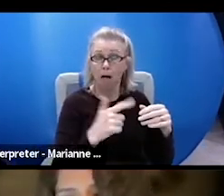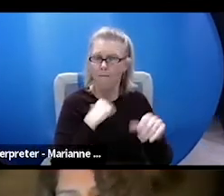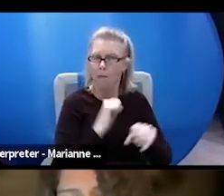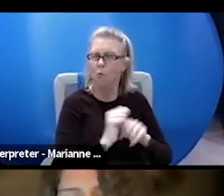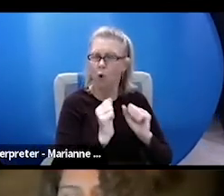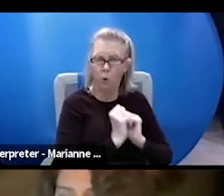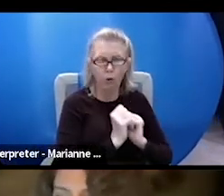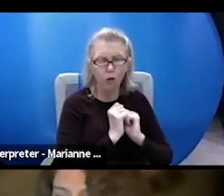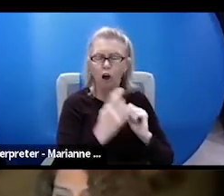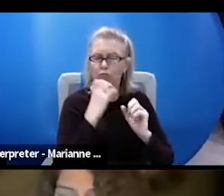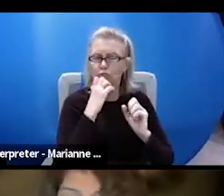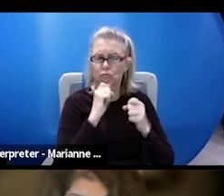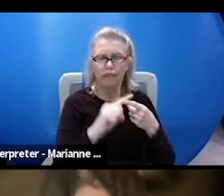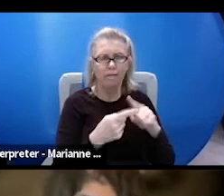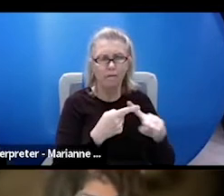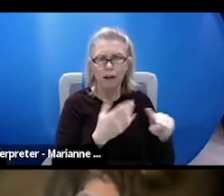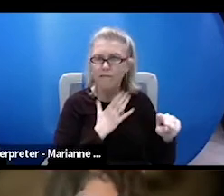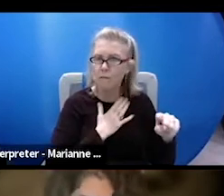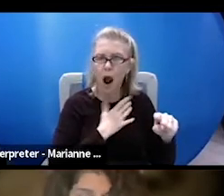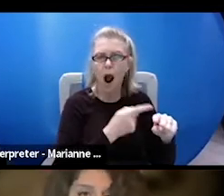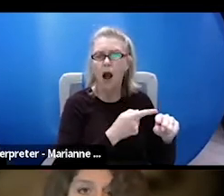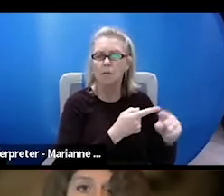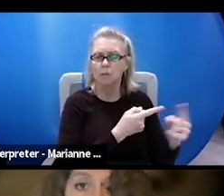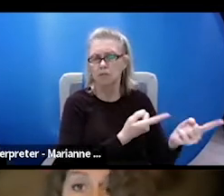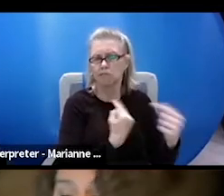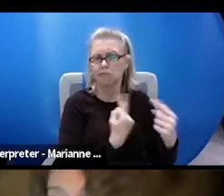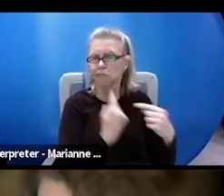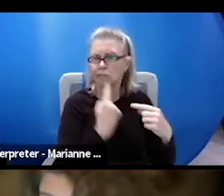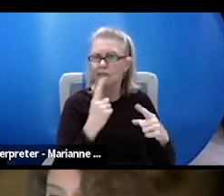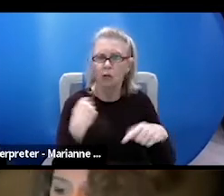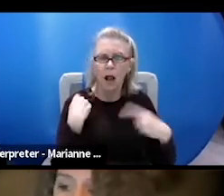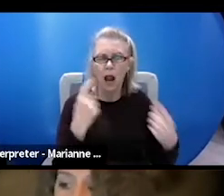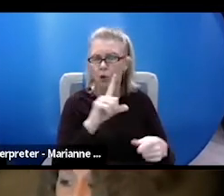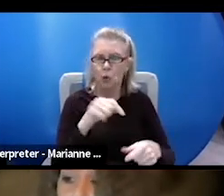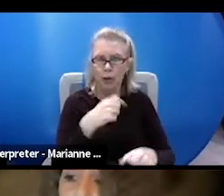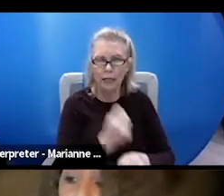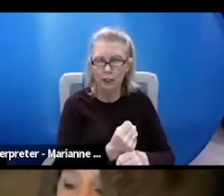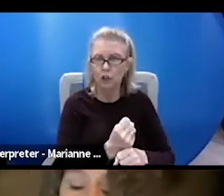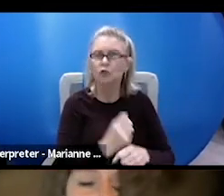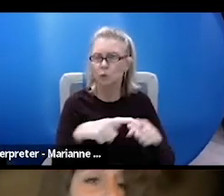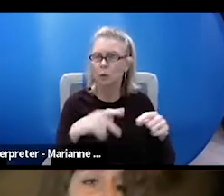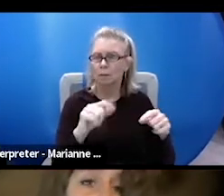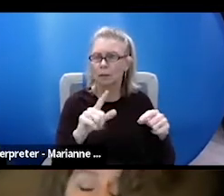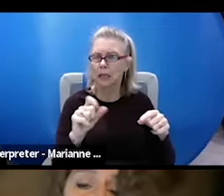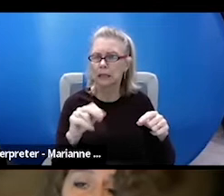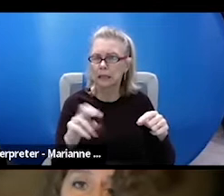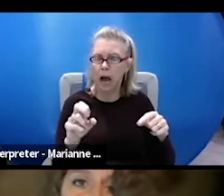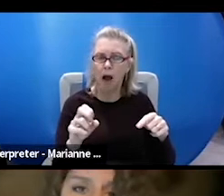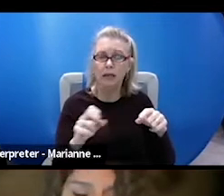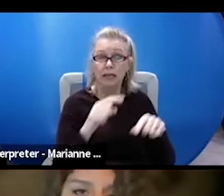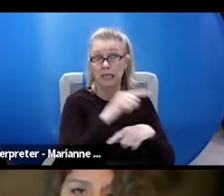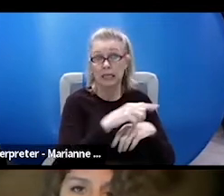who's a dear friend of mine, who's been coming to Palestine for the last 20 years. And he gave our very